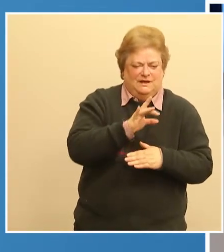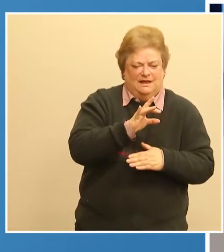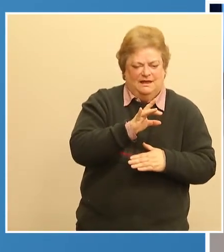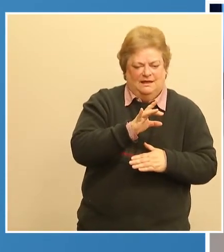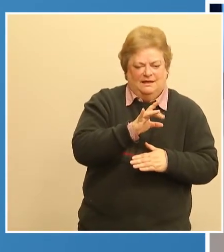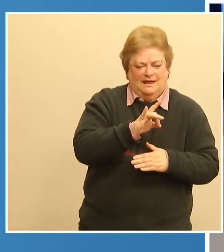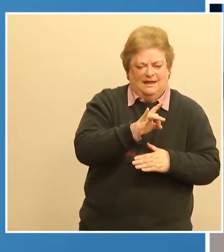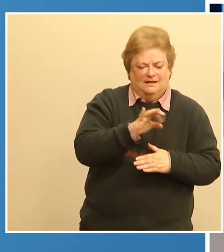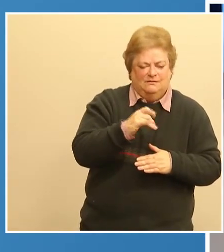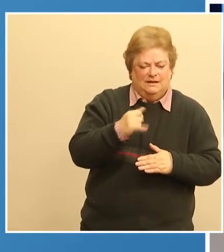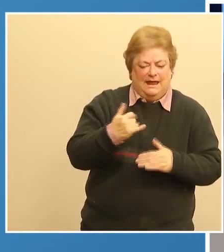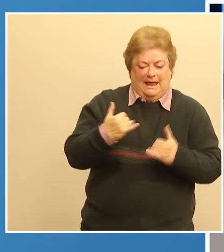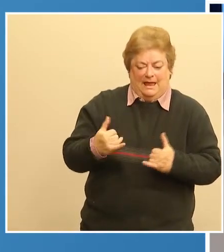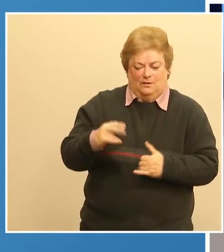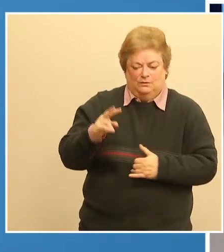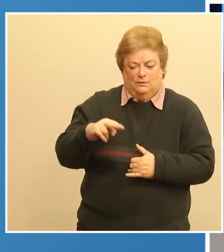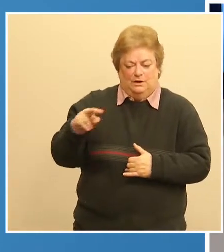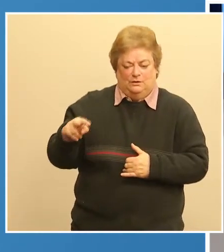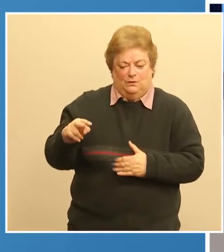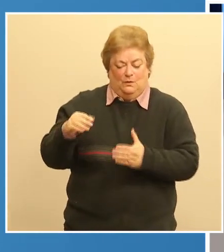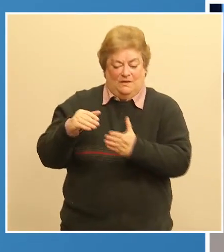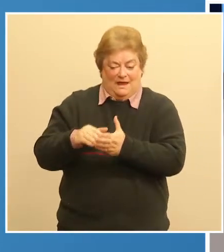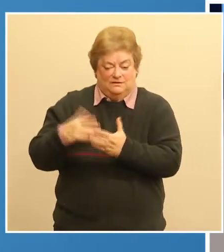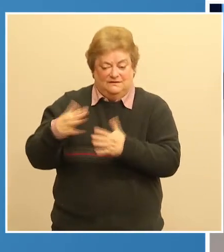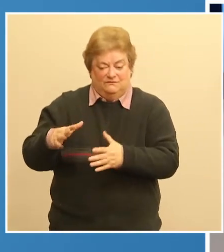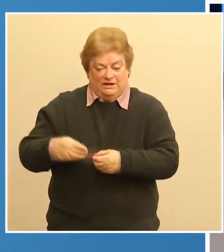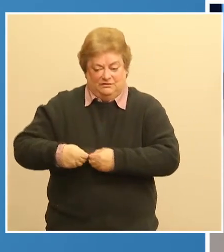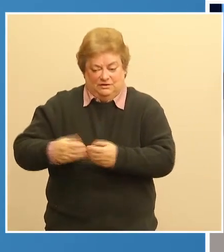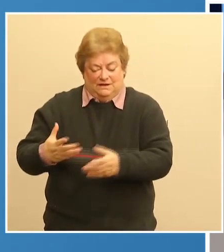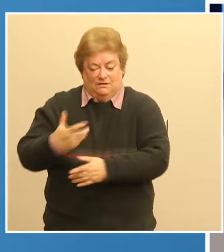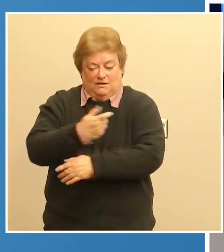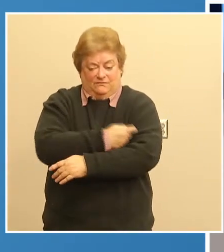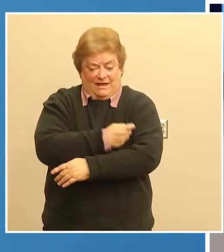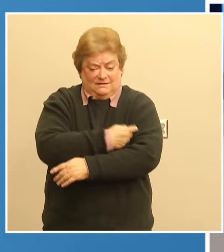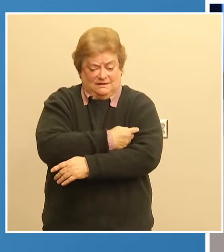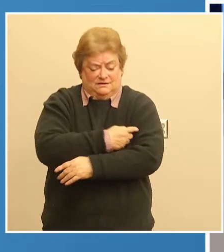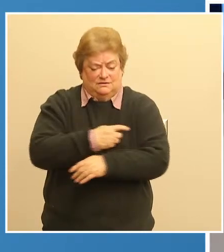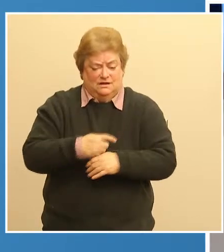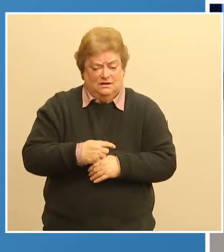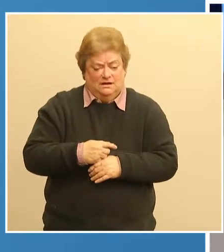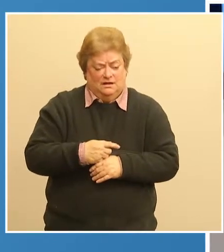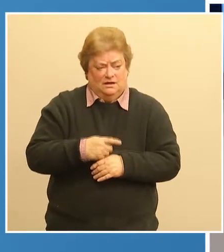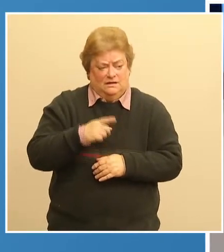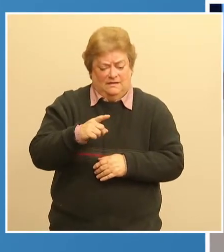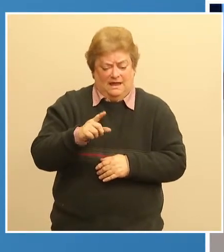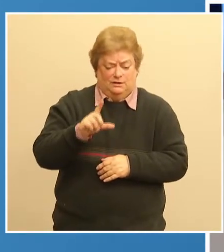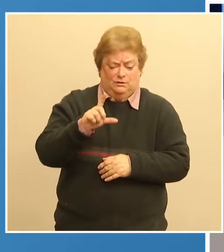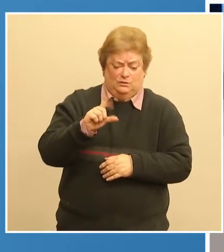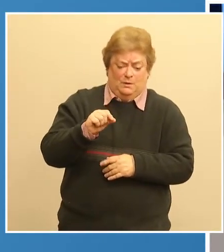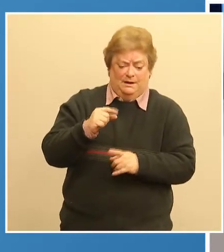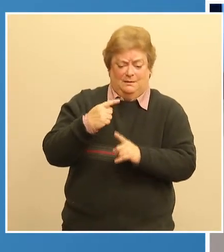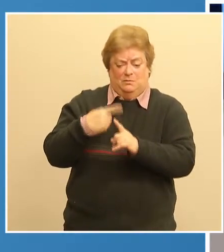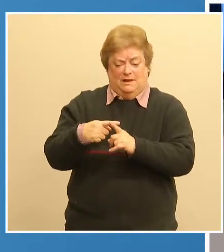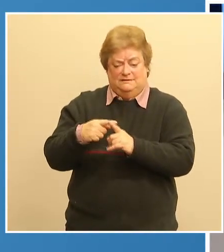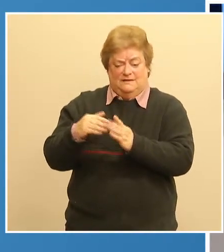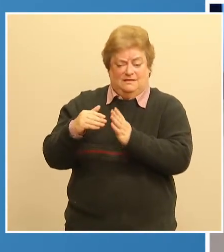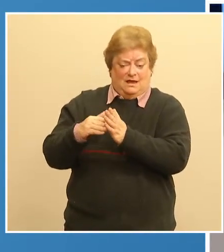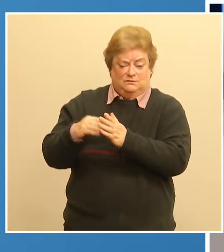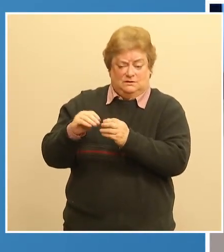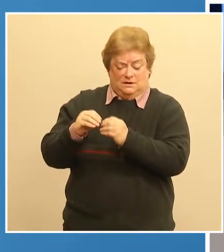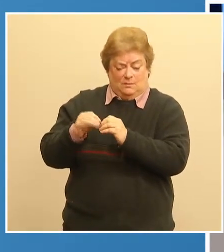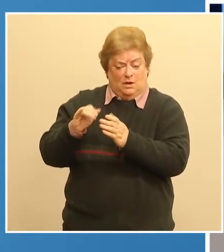week 22,500 administered. Do you think that 20,000+ number is something